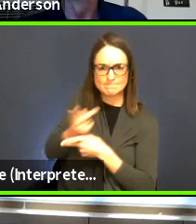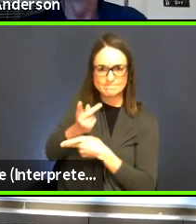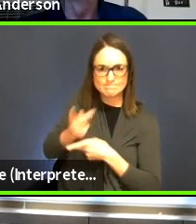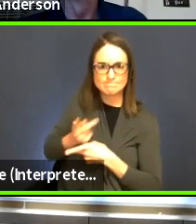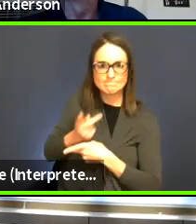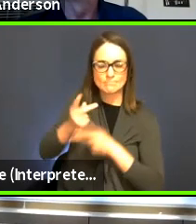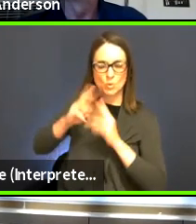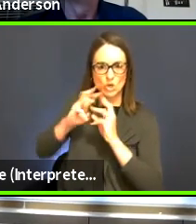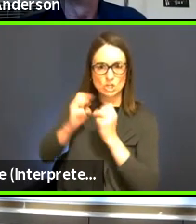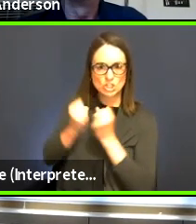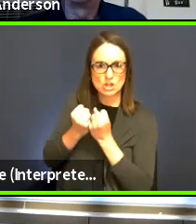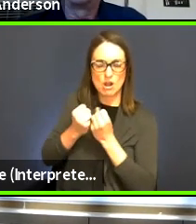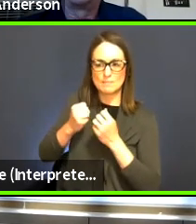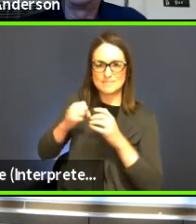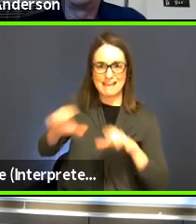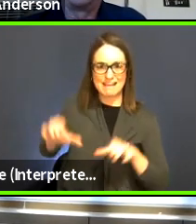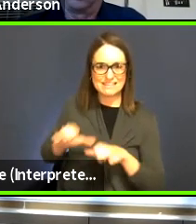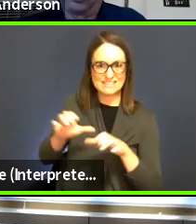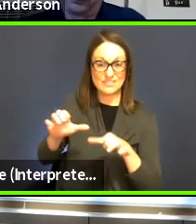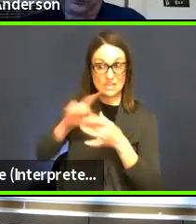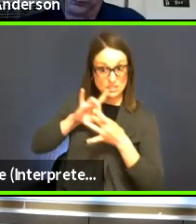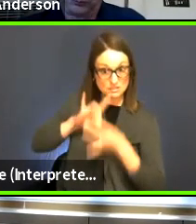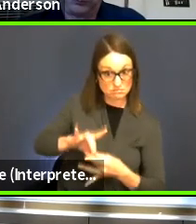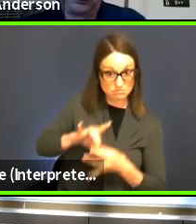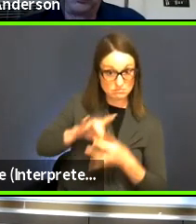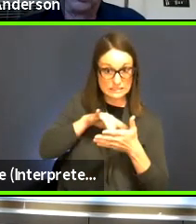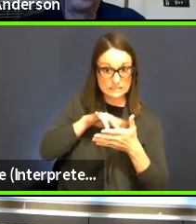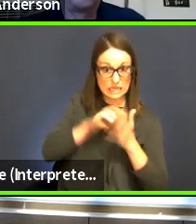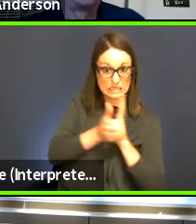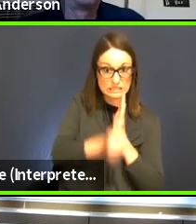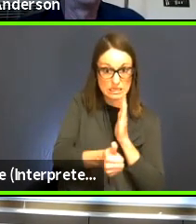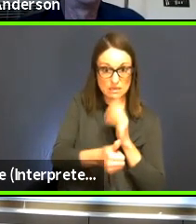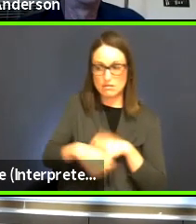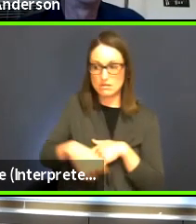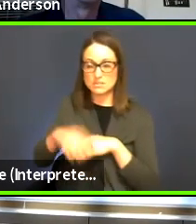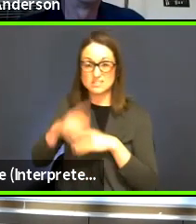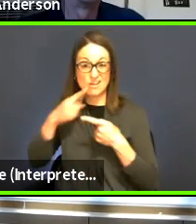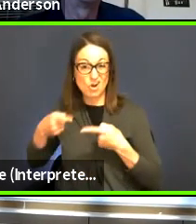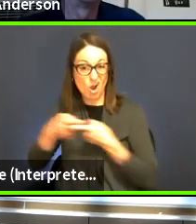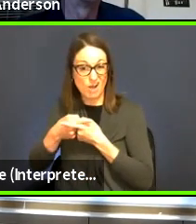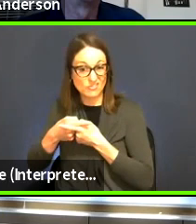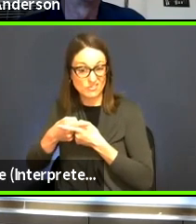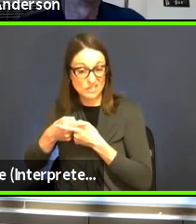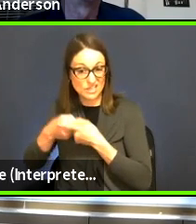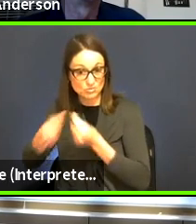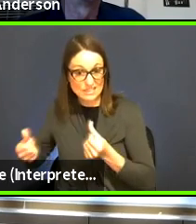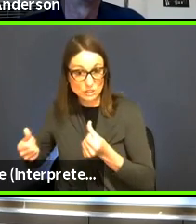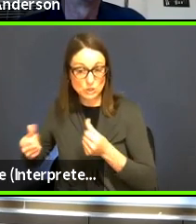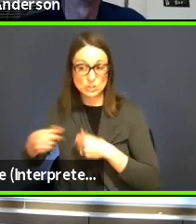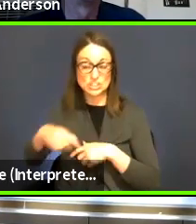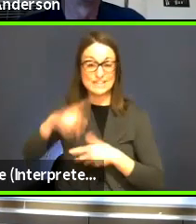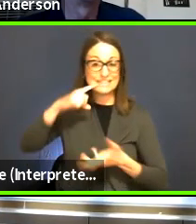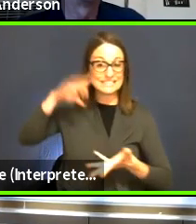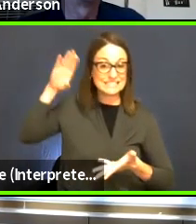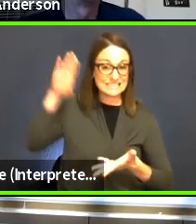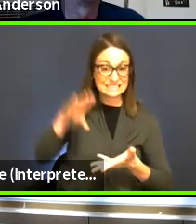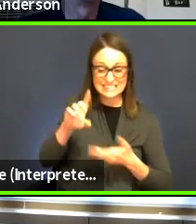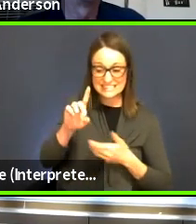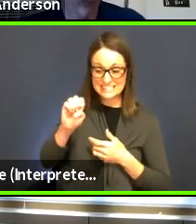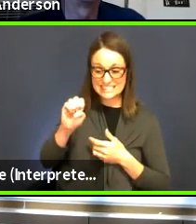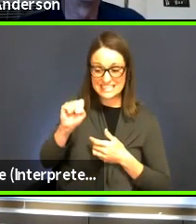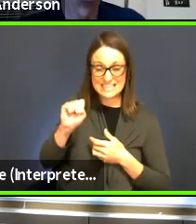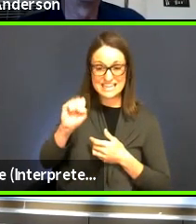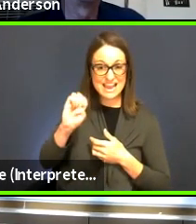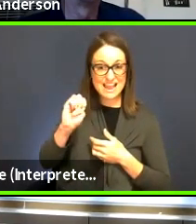study skills, those kinds of things, some conflict resolution or de-escalating situations. You know, I can imagine there may